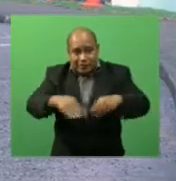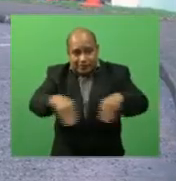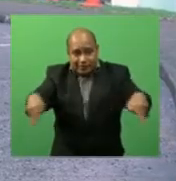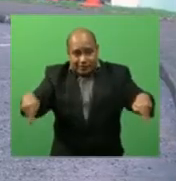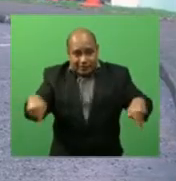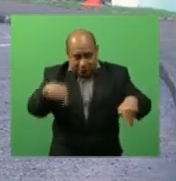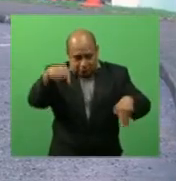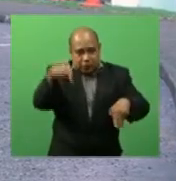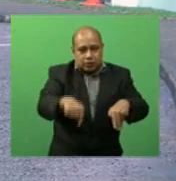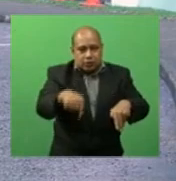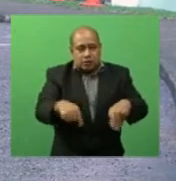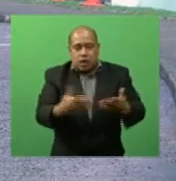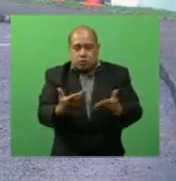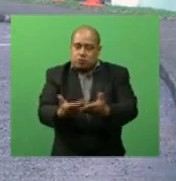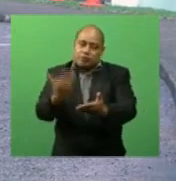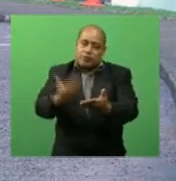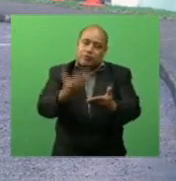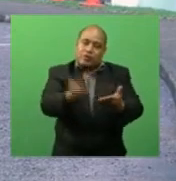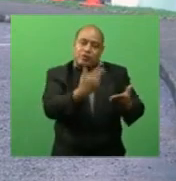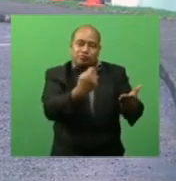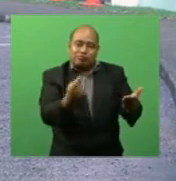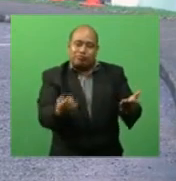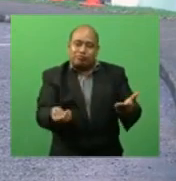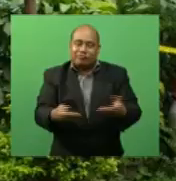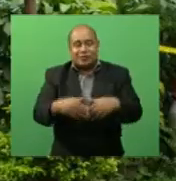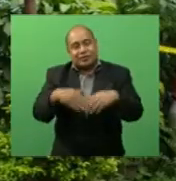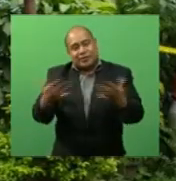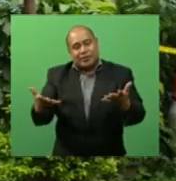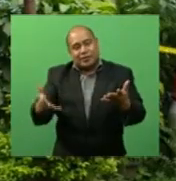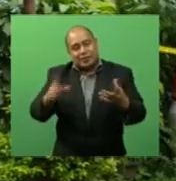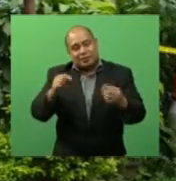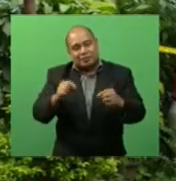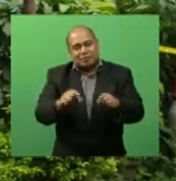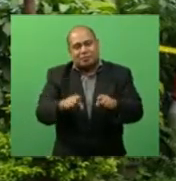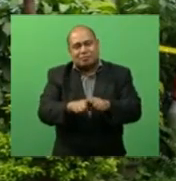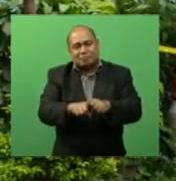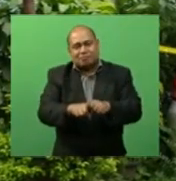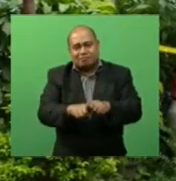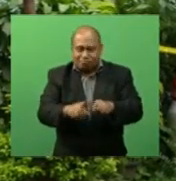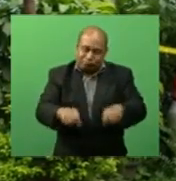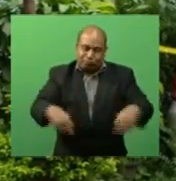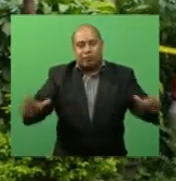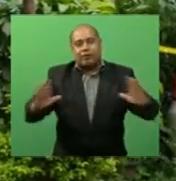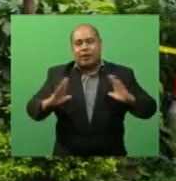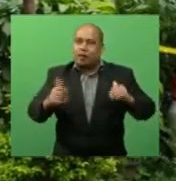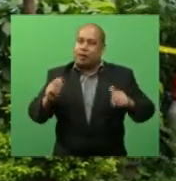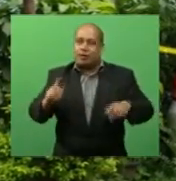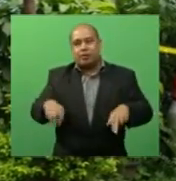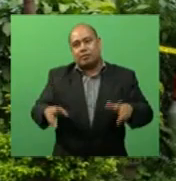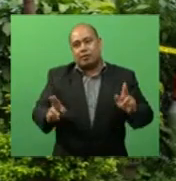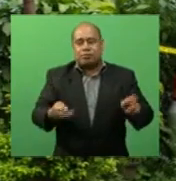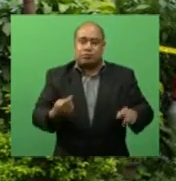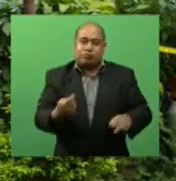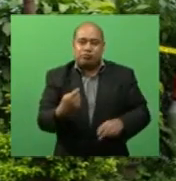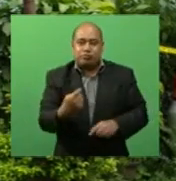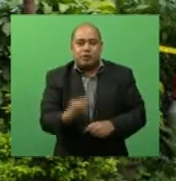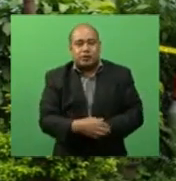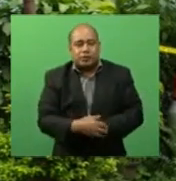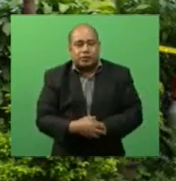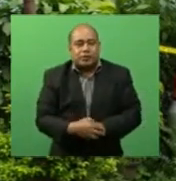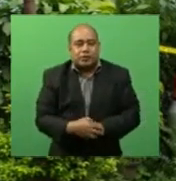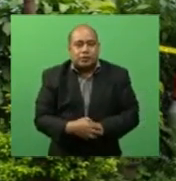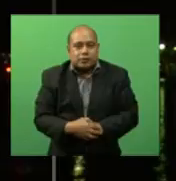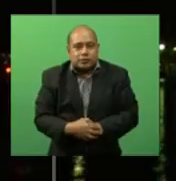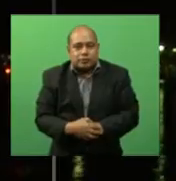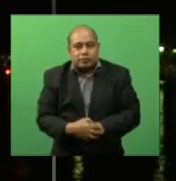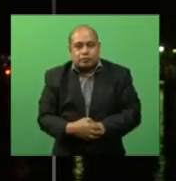returned, marking the return to some form of normalcy for people in this settlement. Venina Rakautonga, FBC